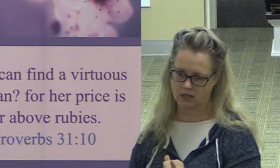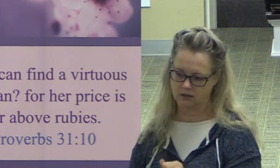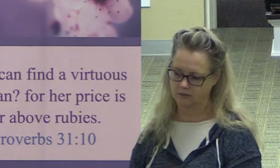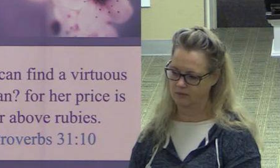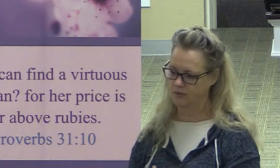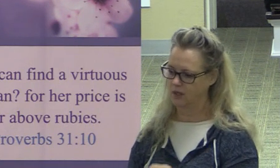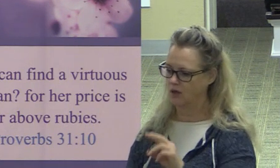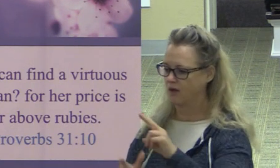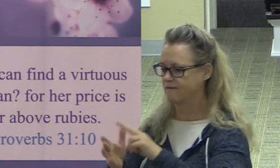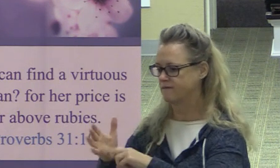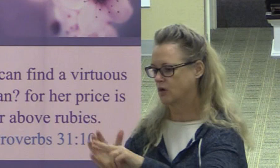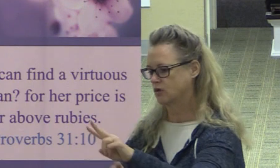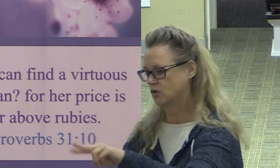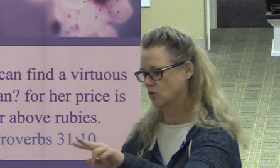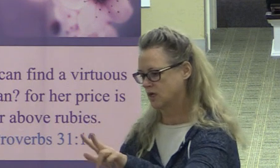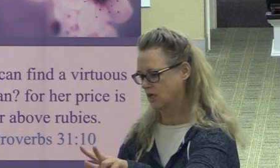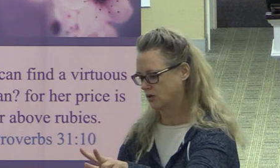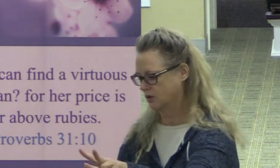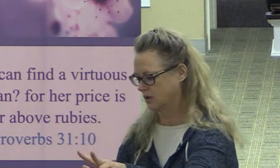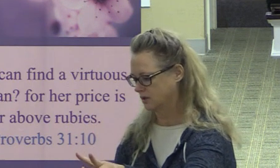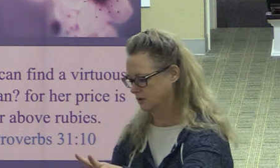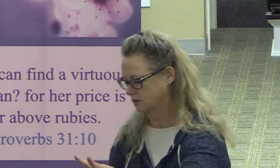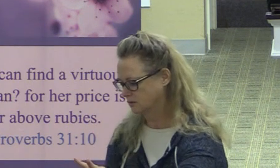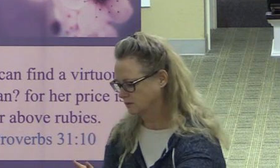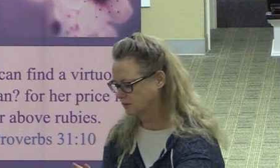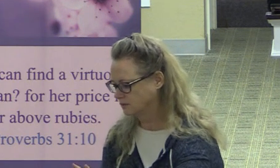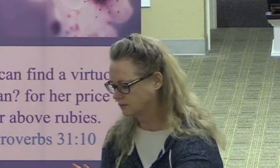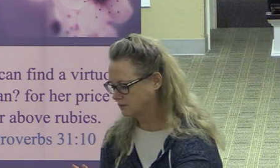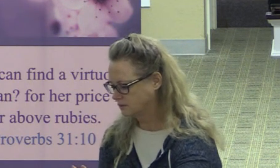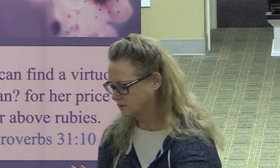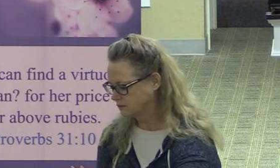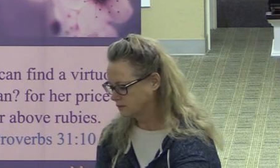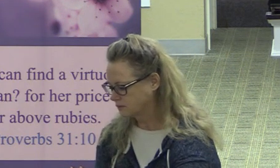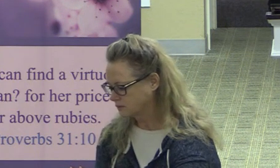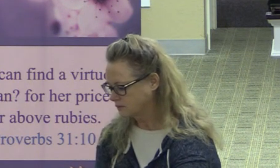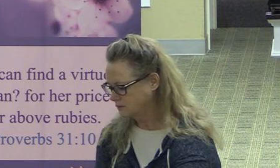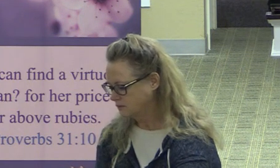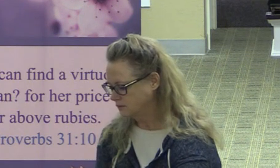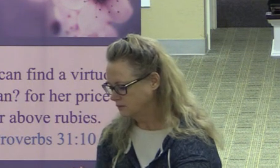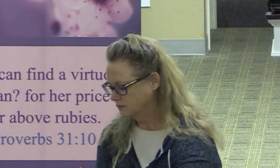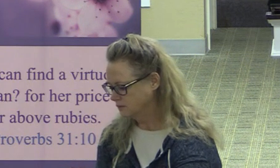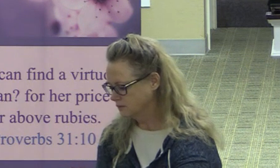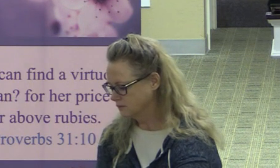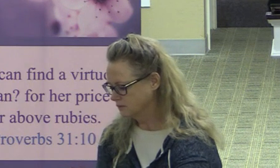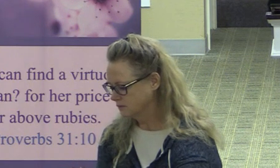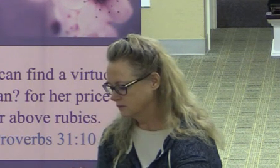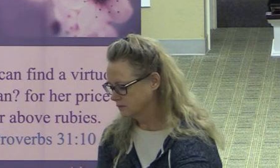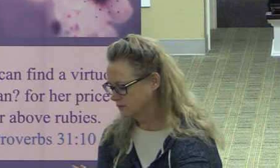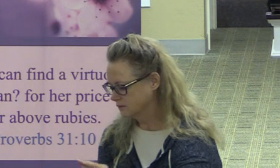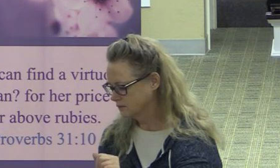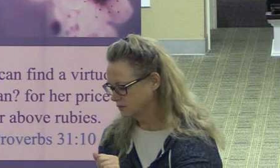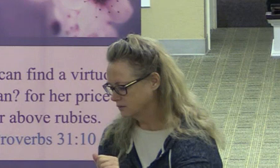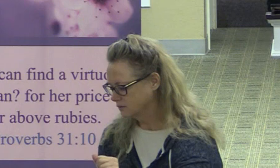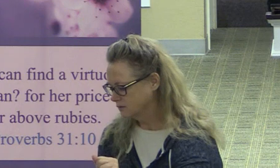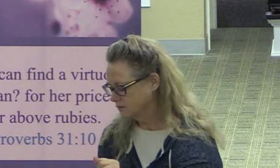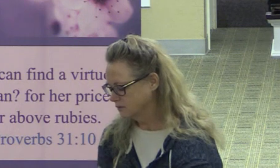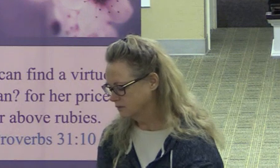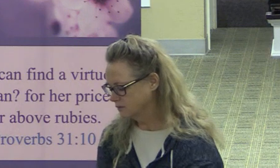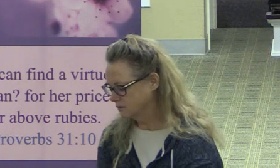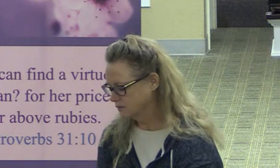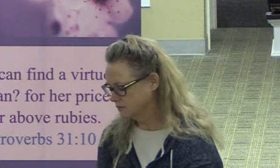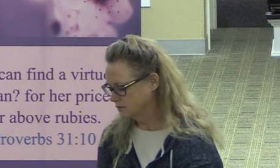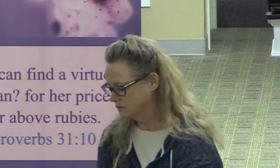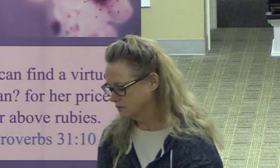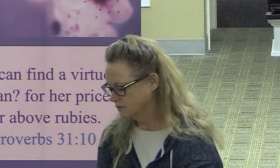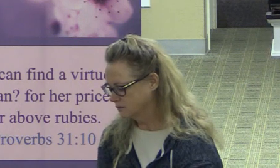Verse 23, I in them and thou in me, that they may be made perfect in one, and that the world may know that thou hast sent me and hast loved